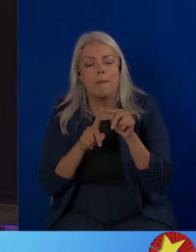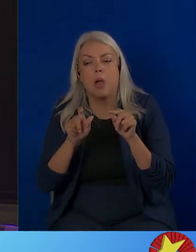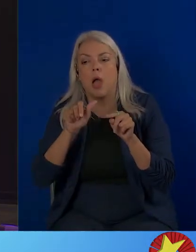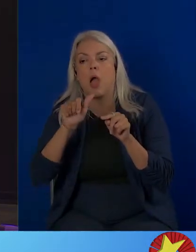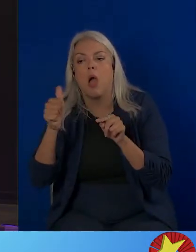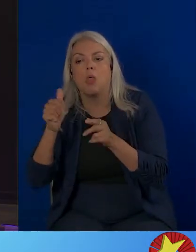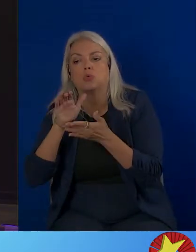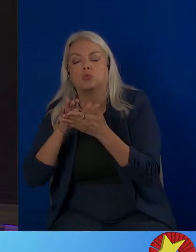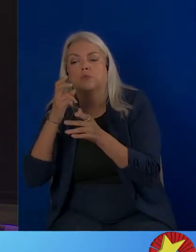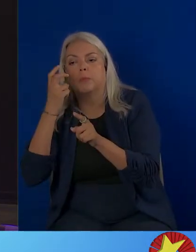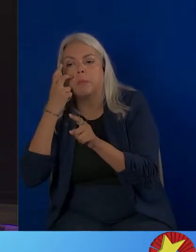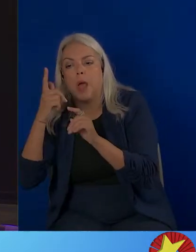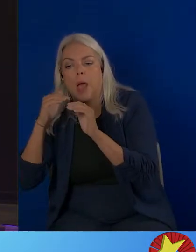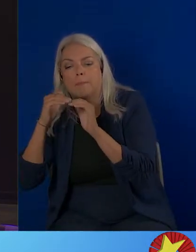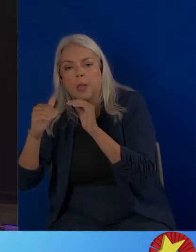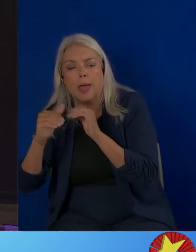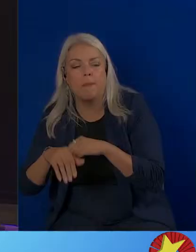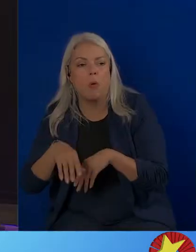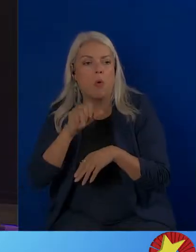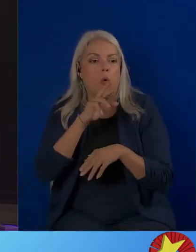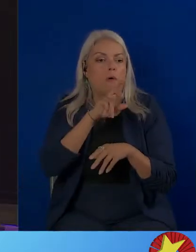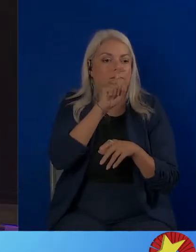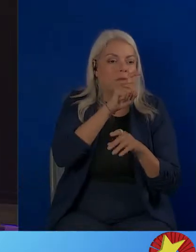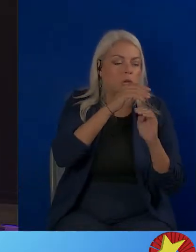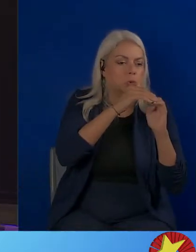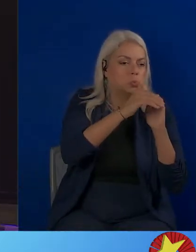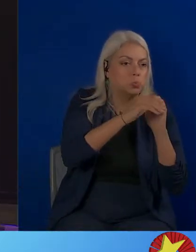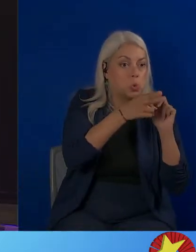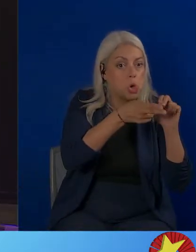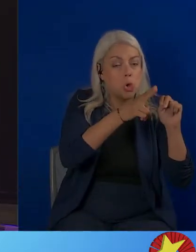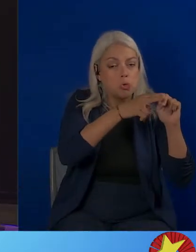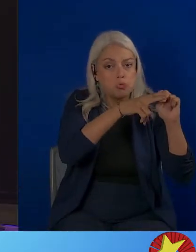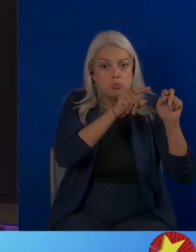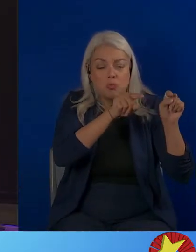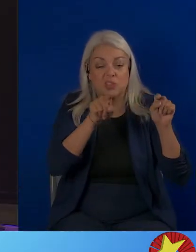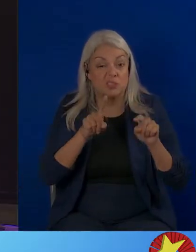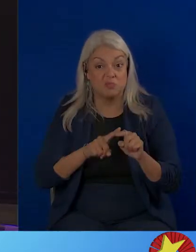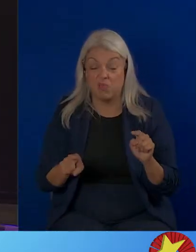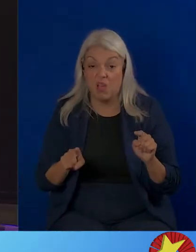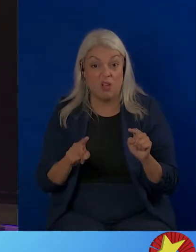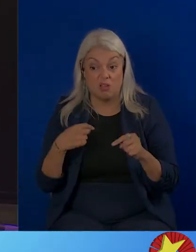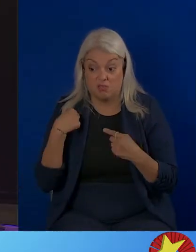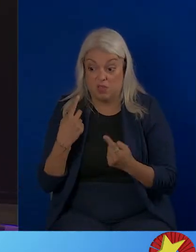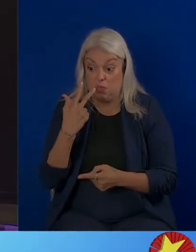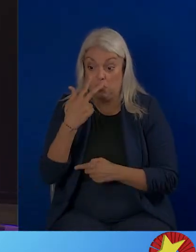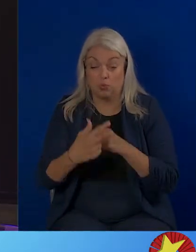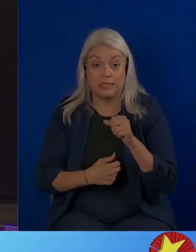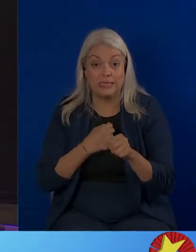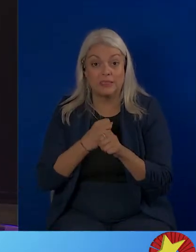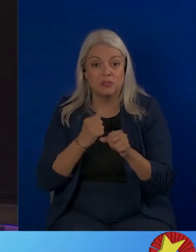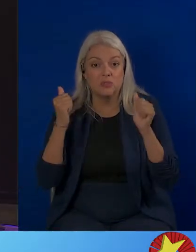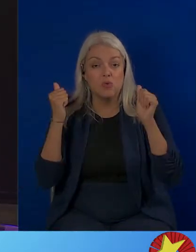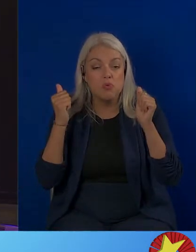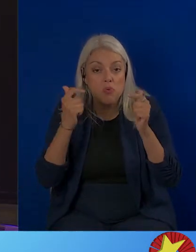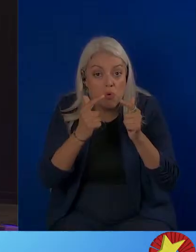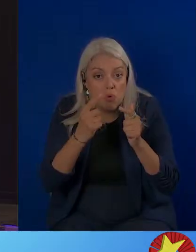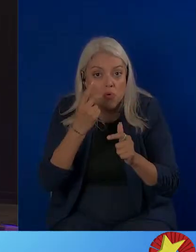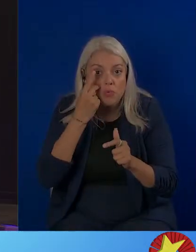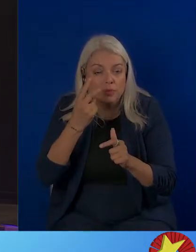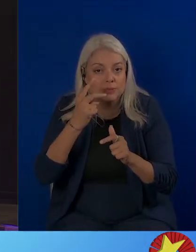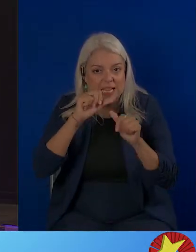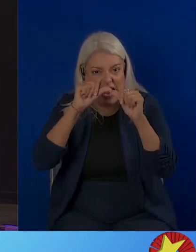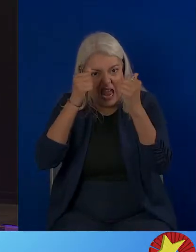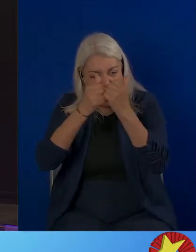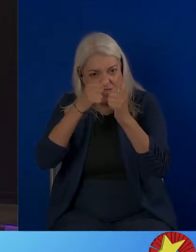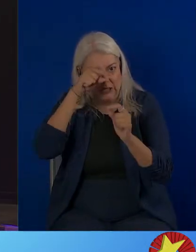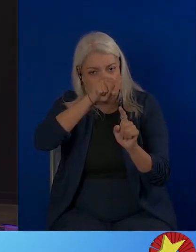programs were more stable or maybe even increasing. But over the last 3 years, we have seen